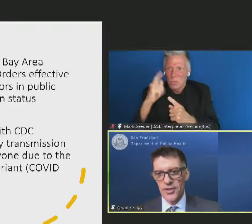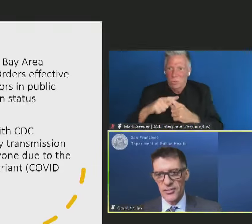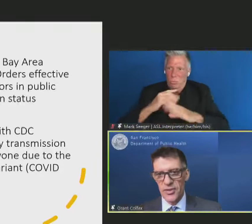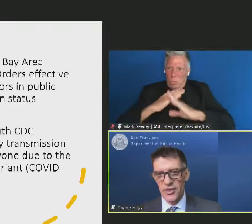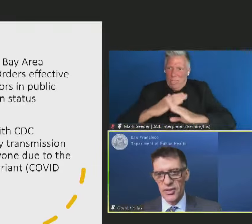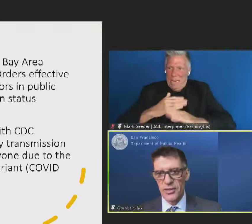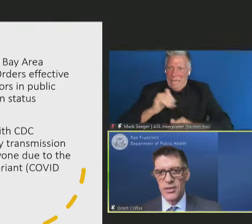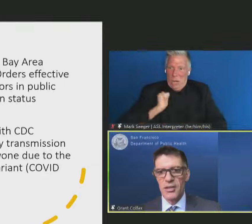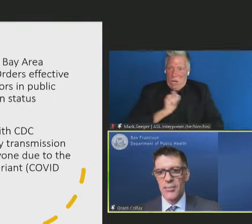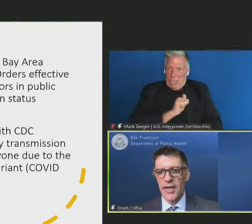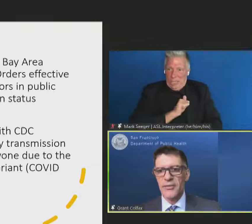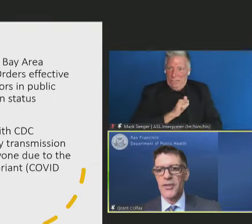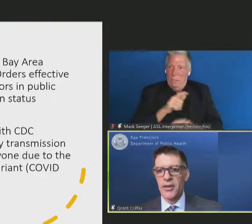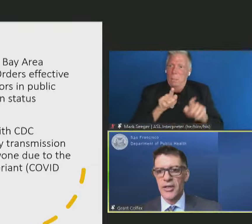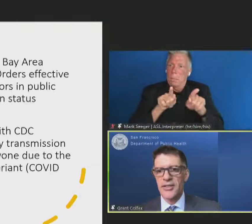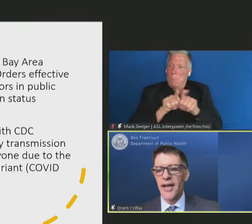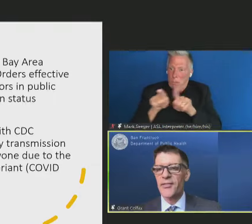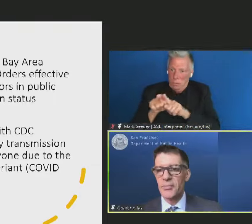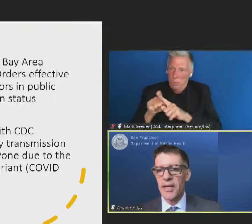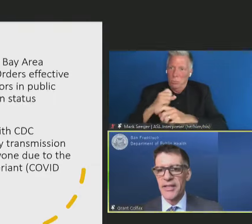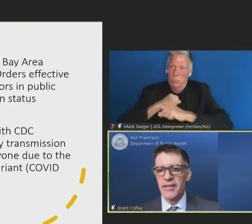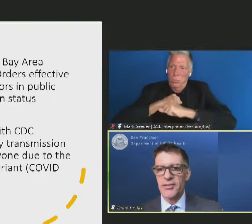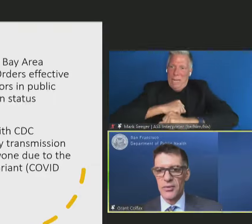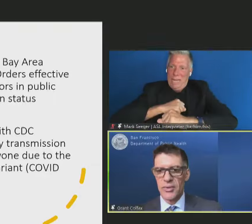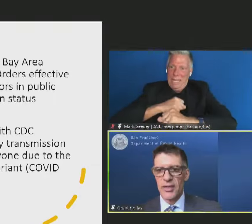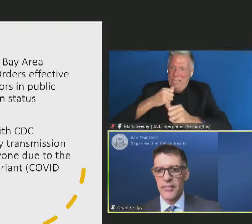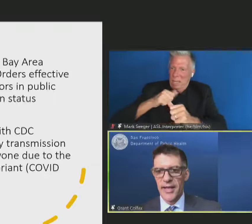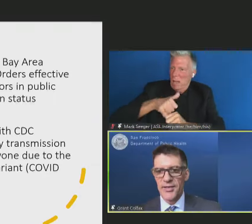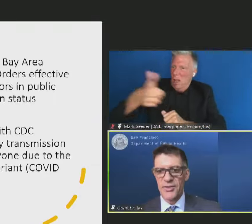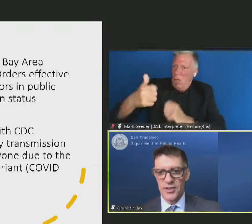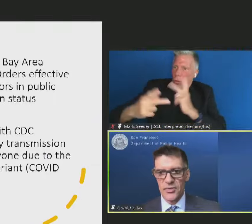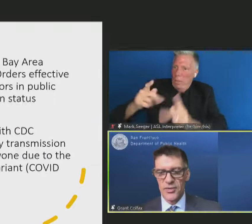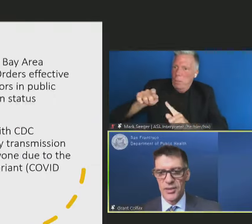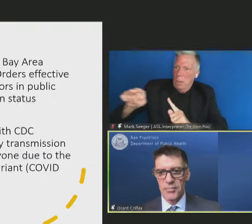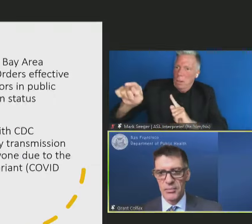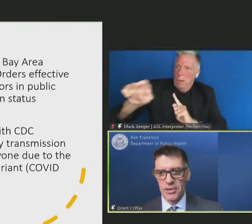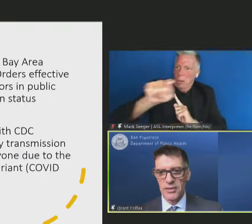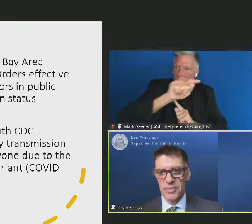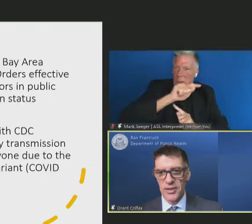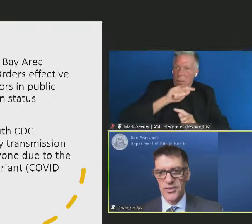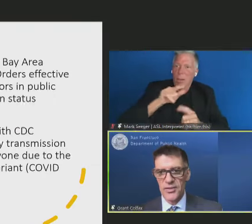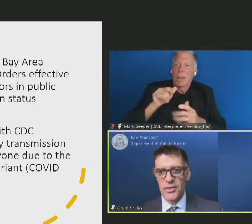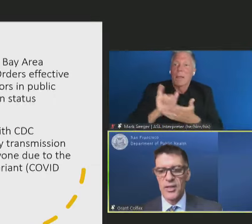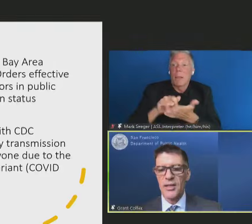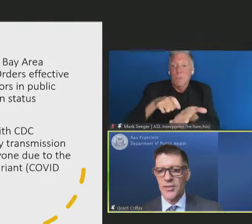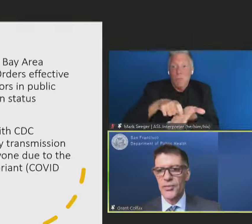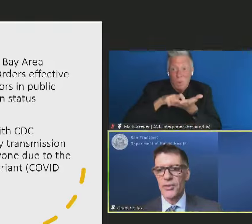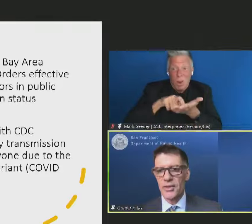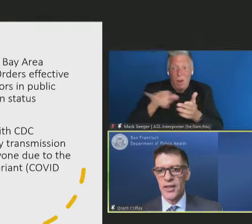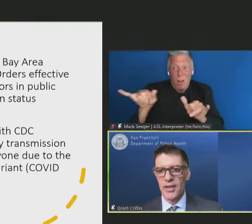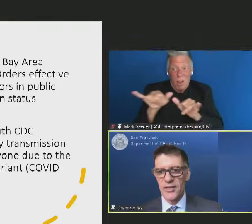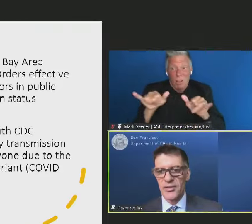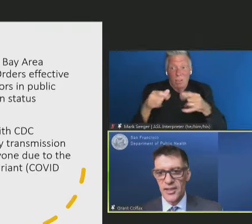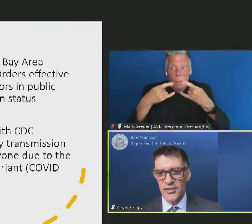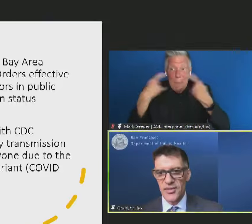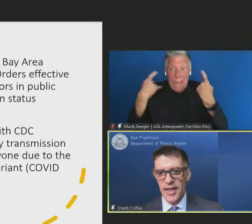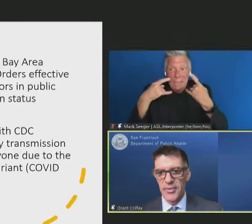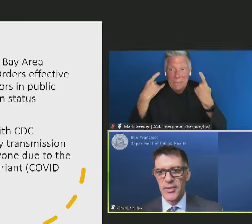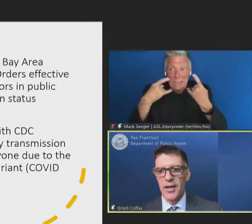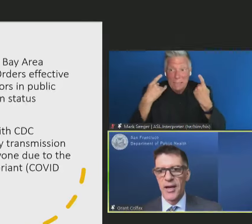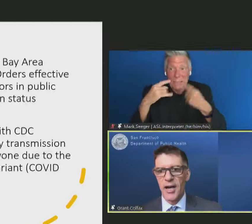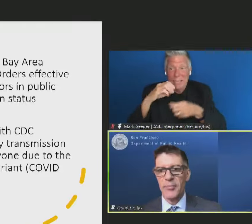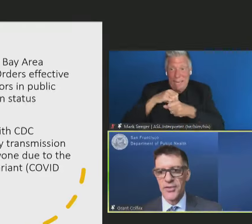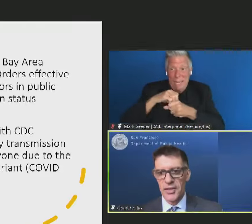rate of transmission by requiring everybody to wear a mask indoors in public places is really another key